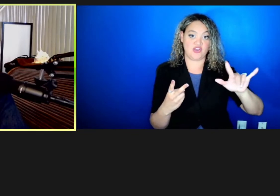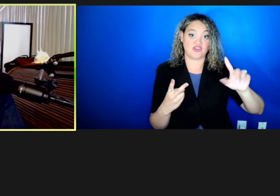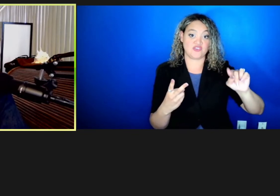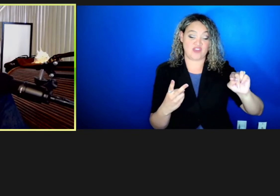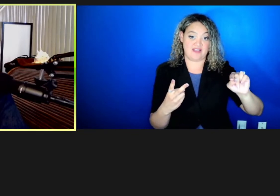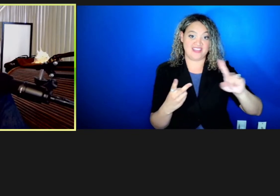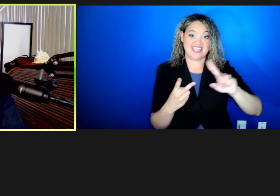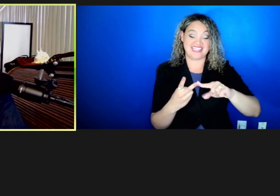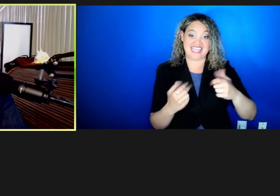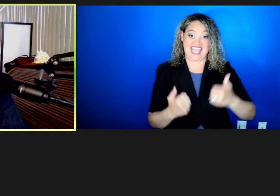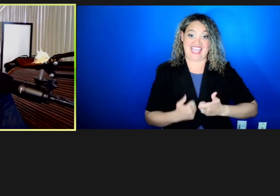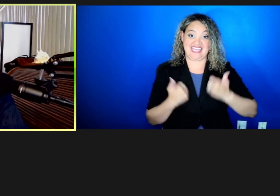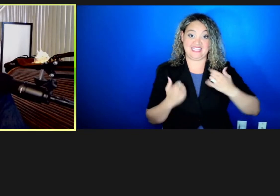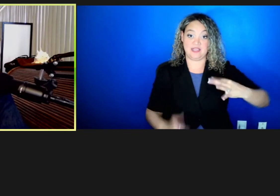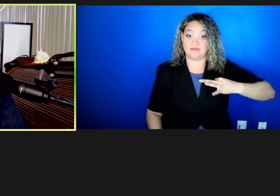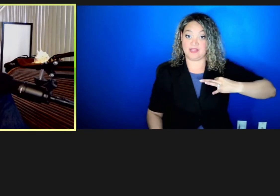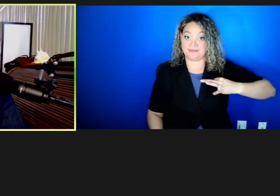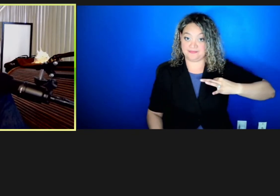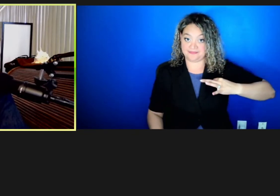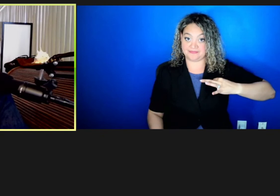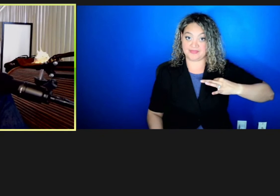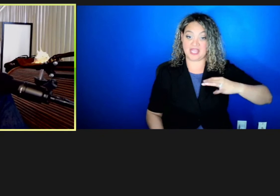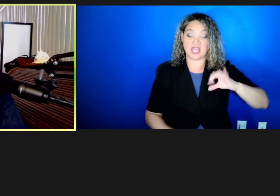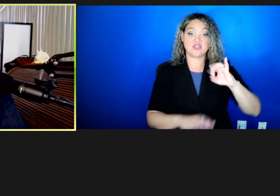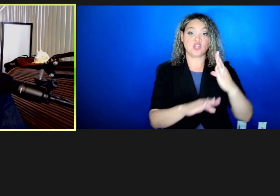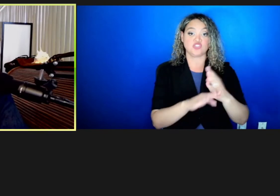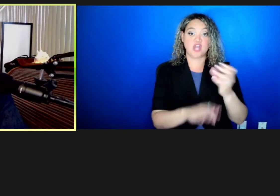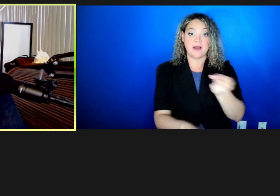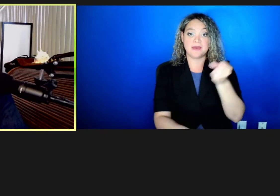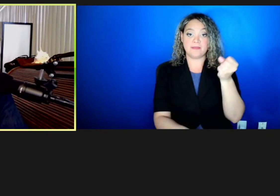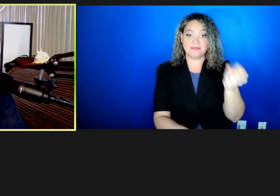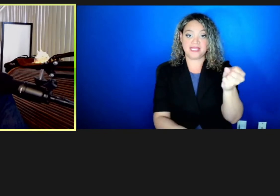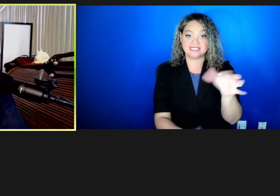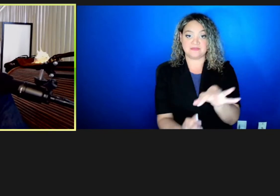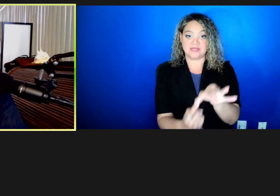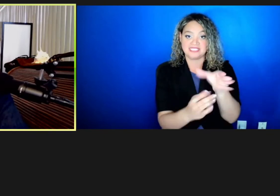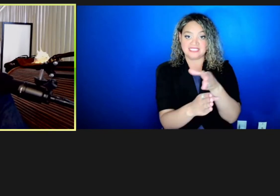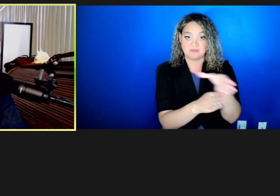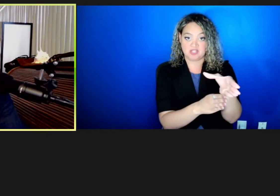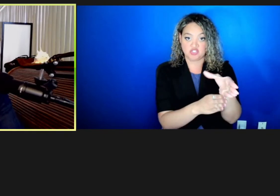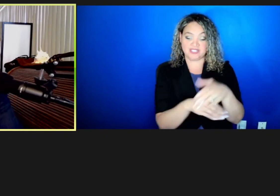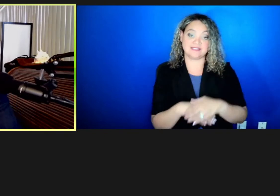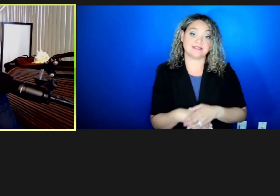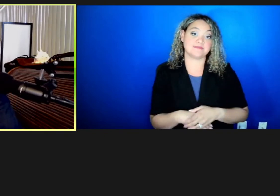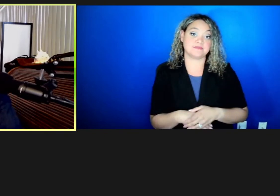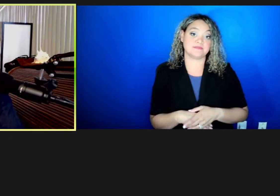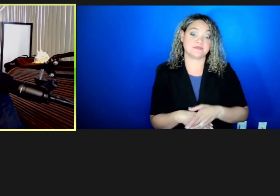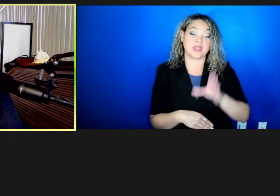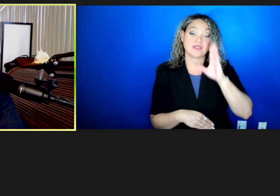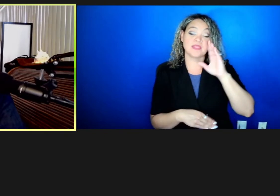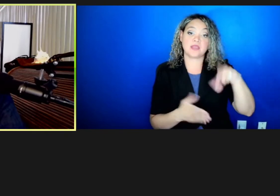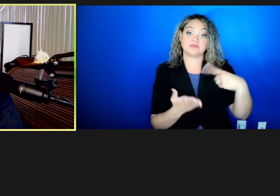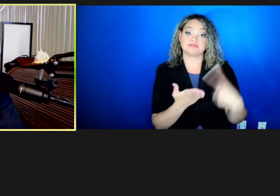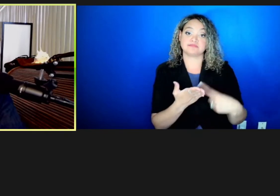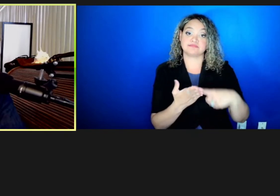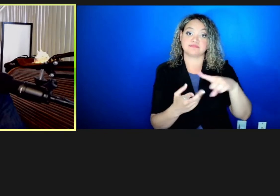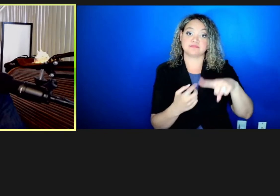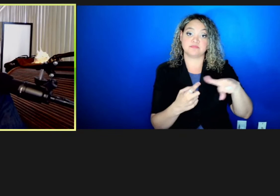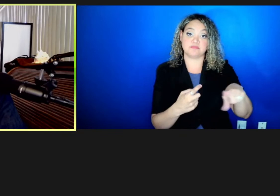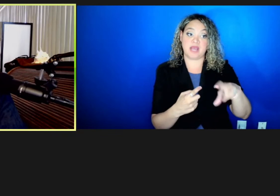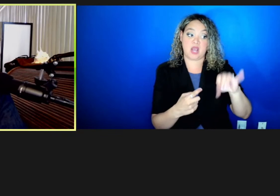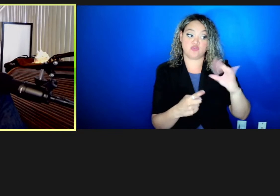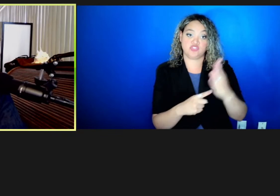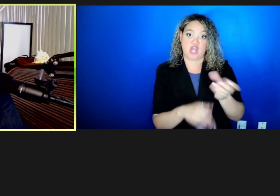and who are job placement specialists. So they're going to talk to us about job placement